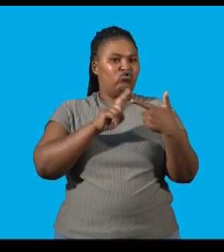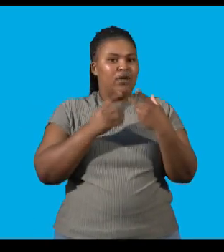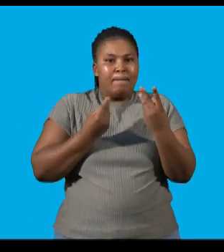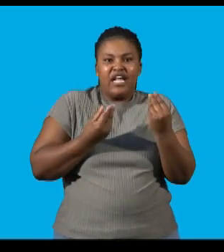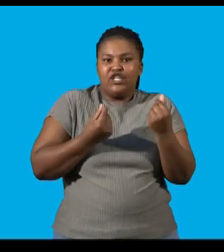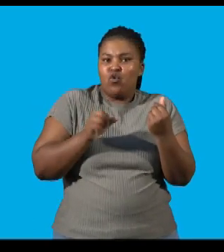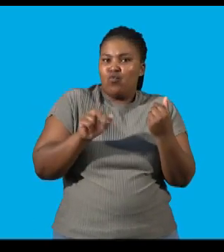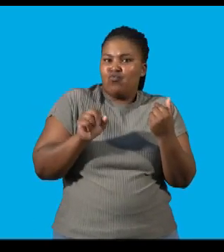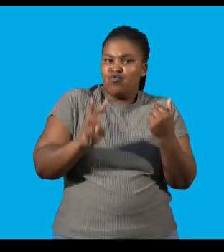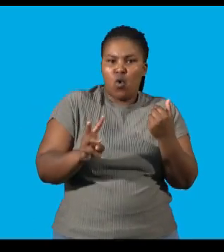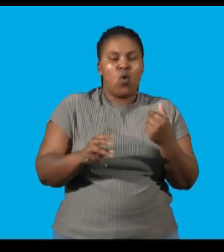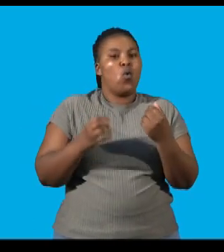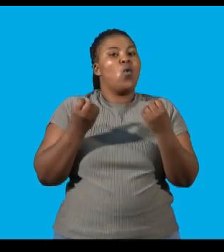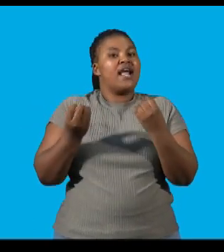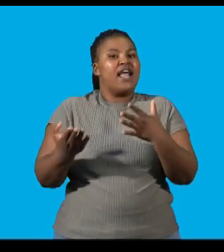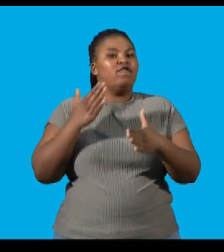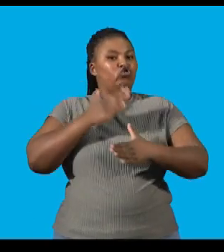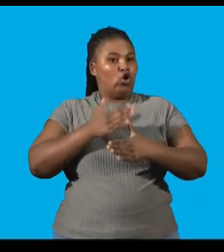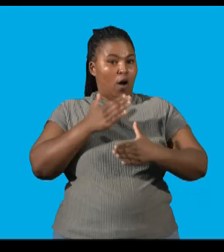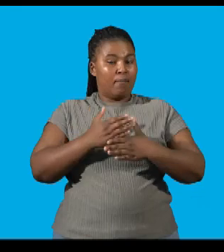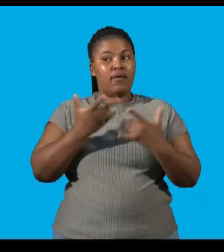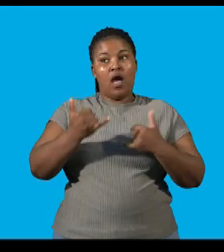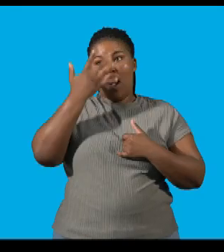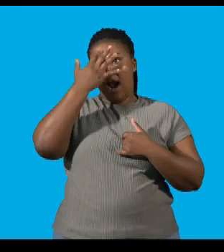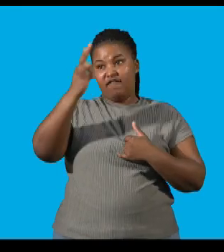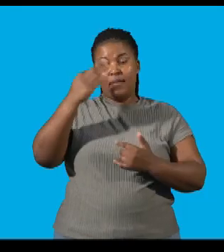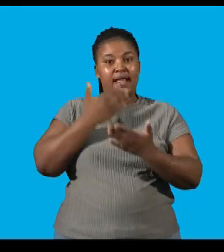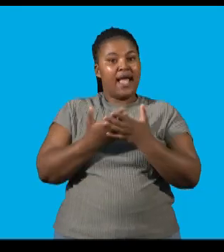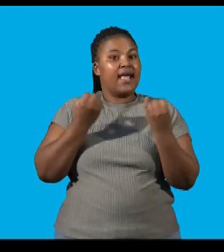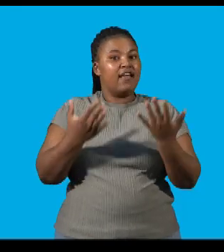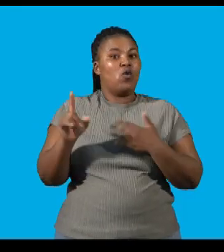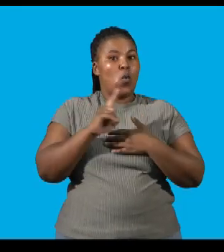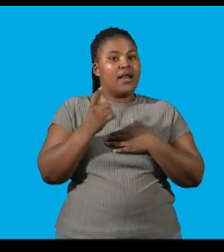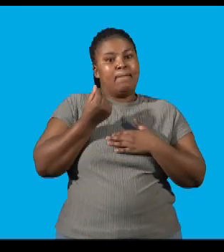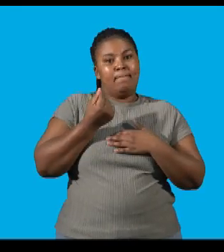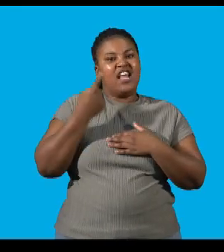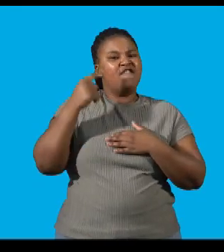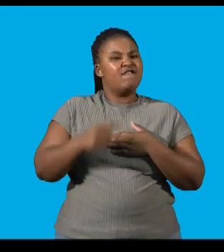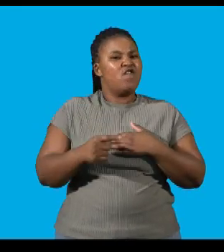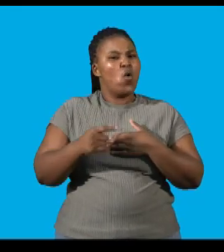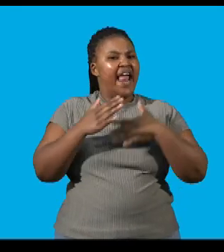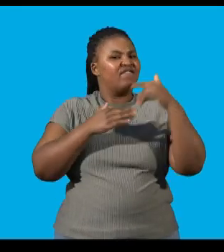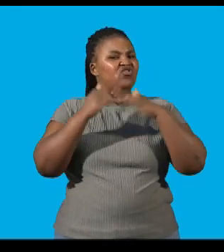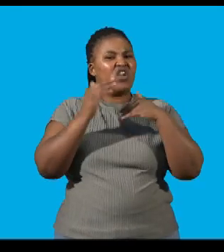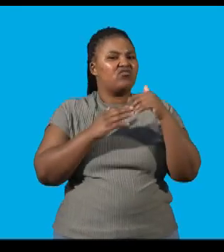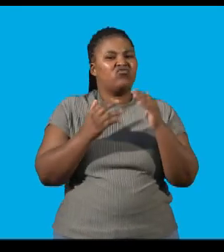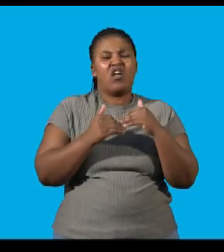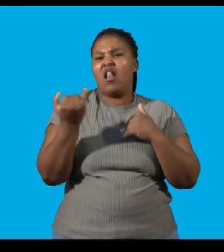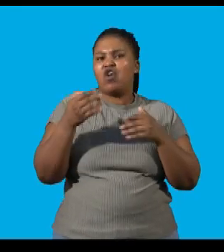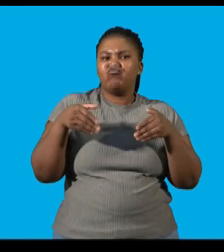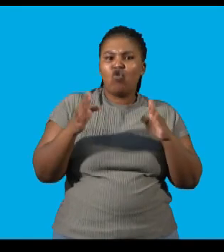raw materials, which will create jobs, and the government can provide the capital in the form of